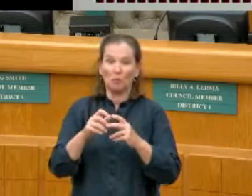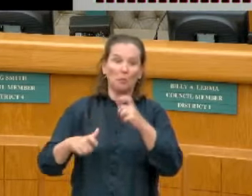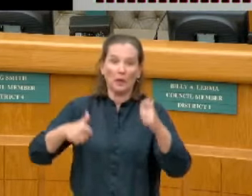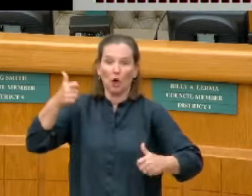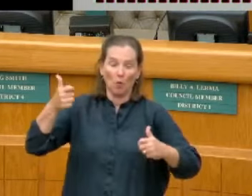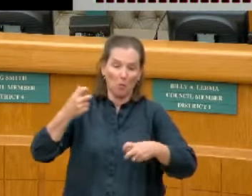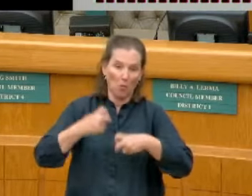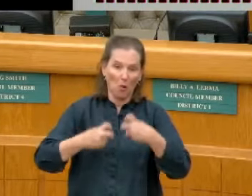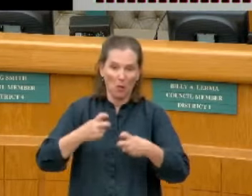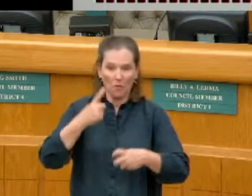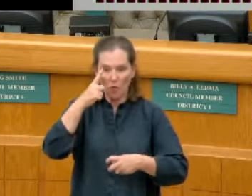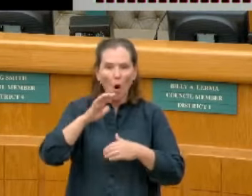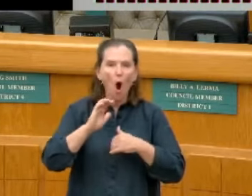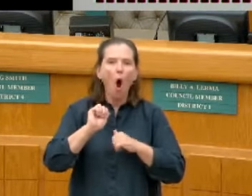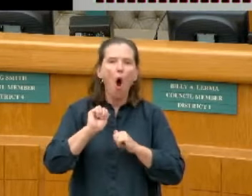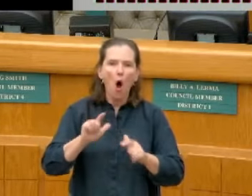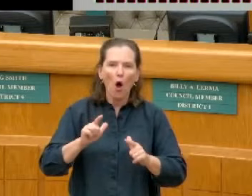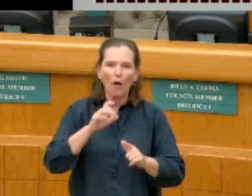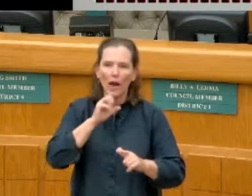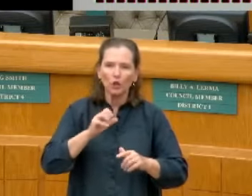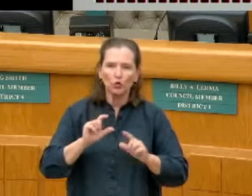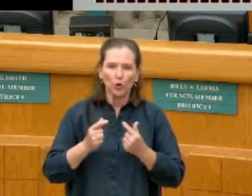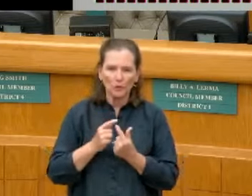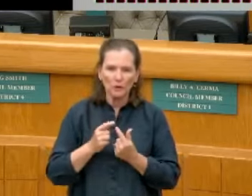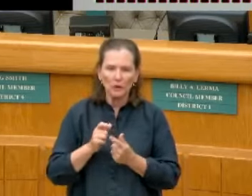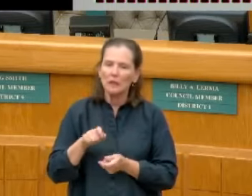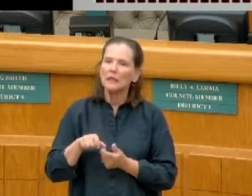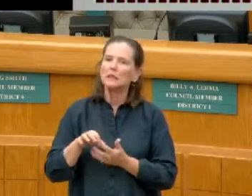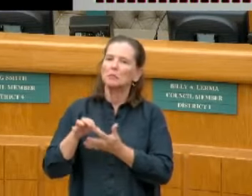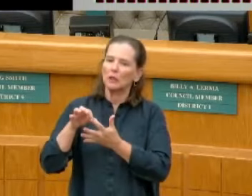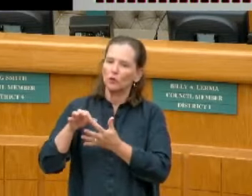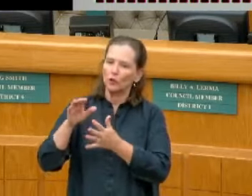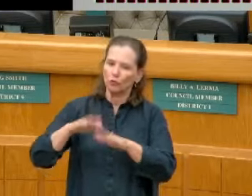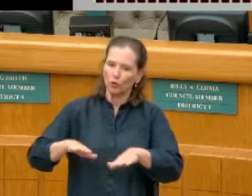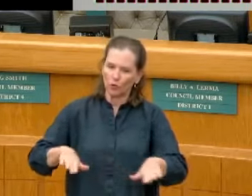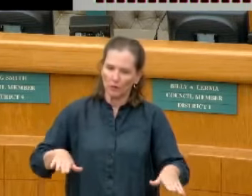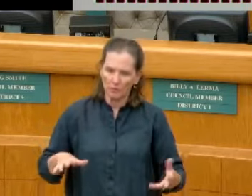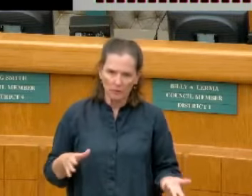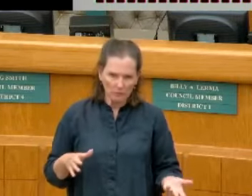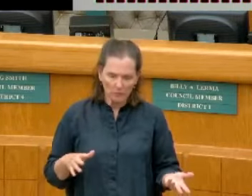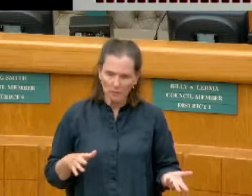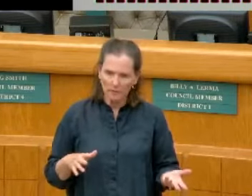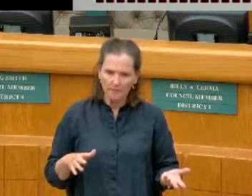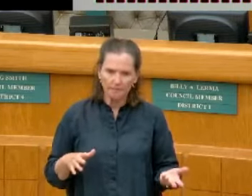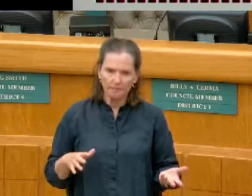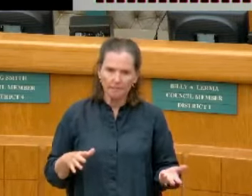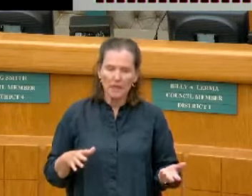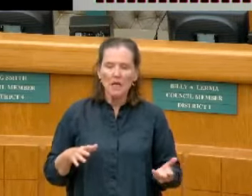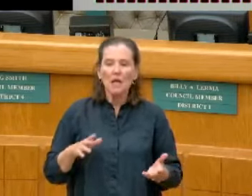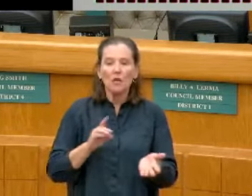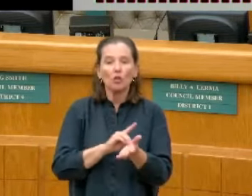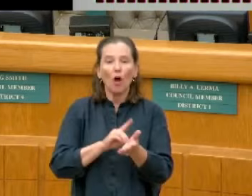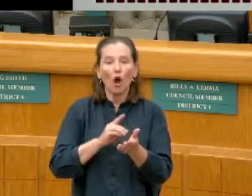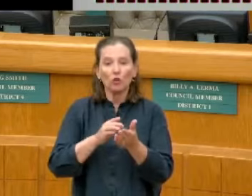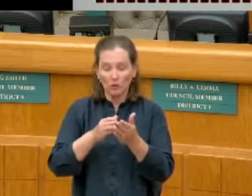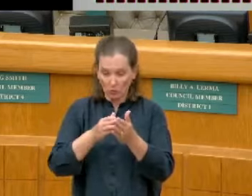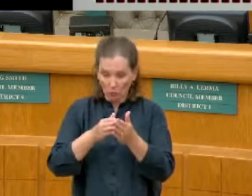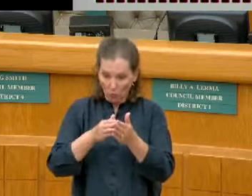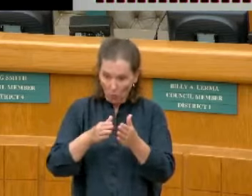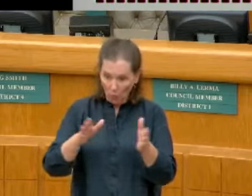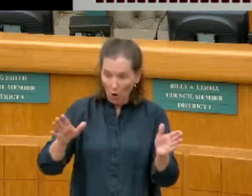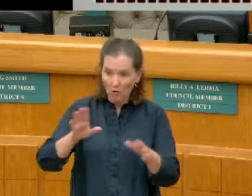all COVID cases in Texas are due to the Delta variant. Doctors nationwide are reporting an